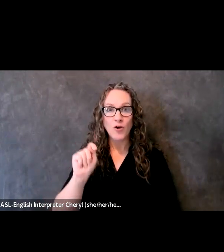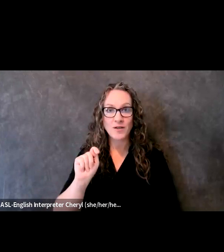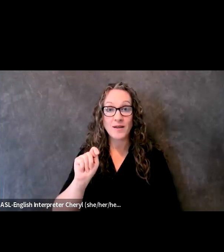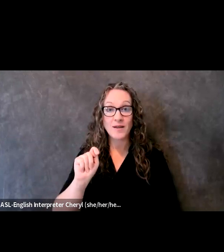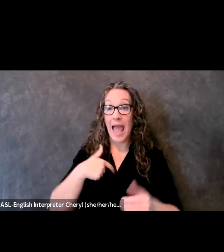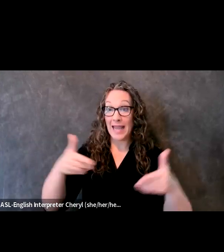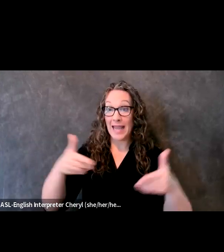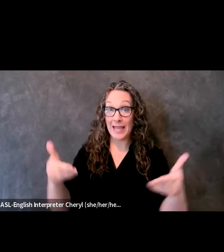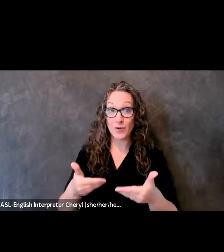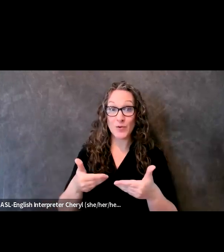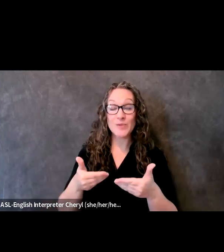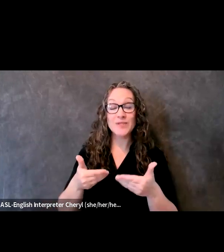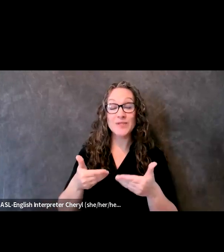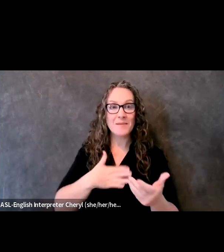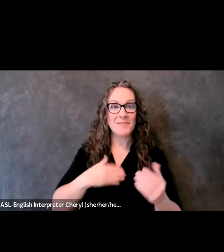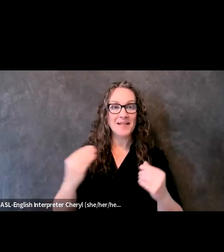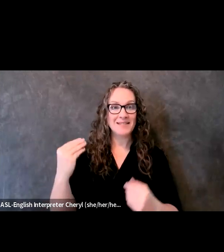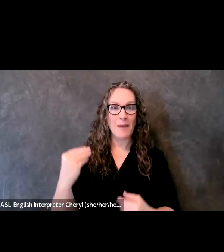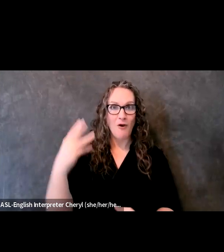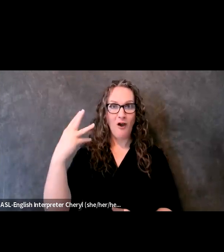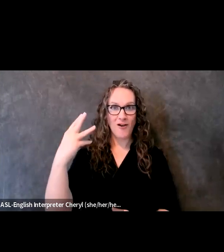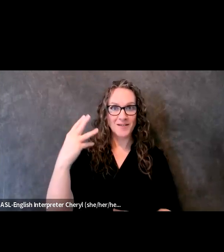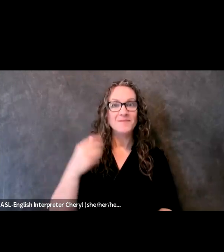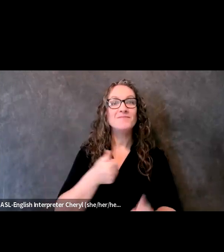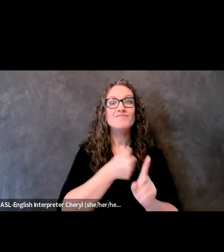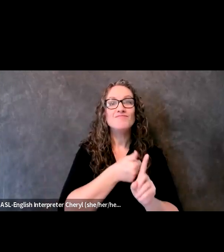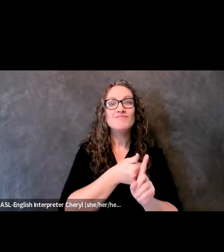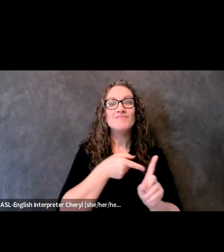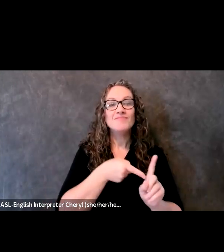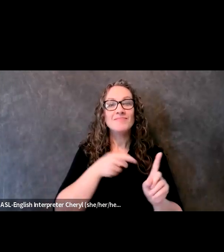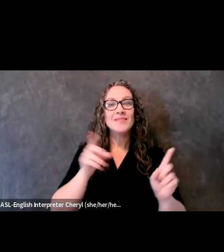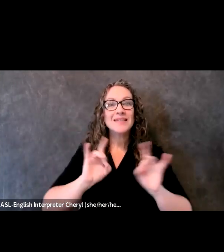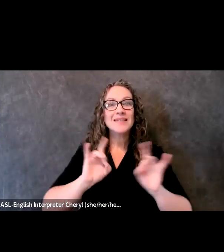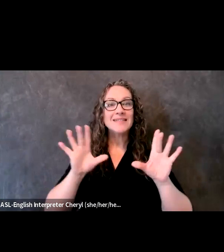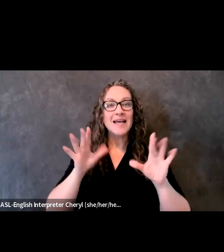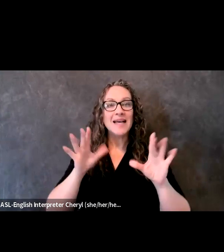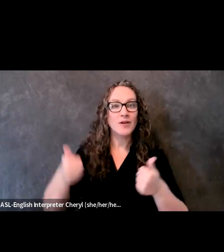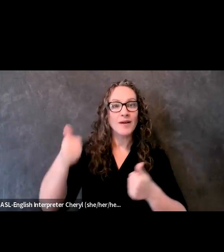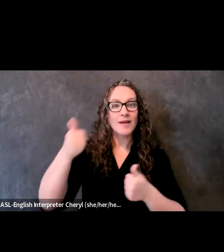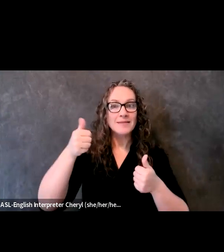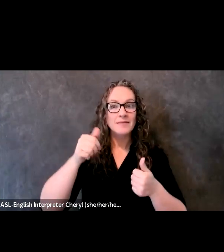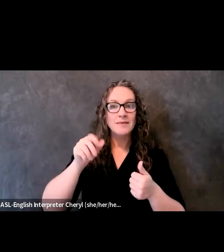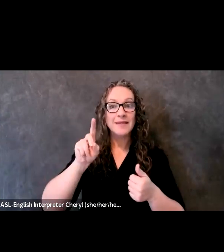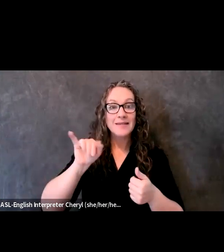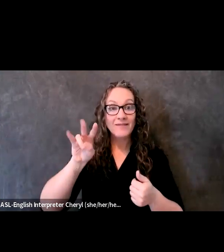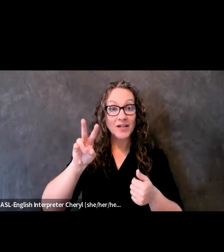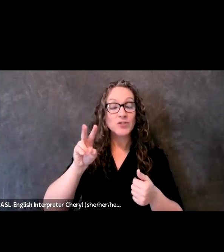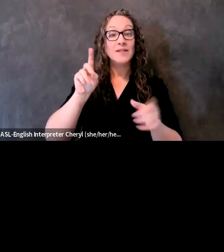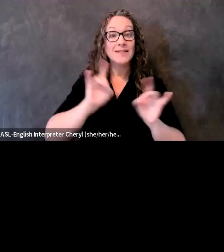my panelists, if you'll please turn on your cameras. She is the disaster executive, Division Disaster